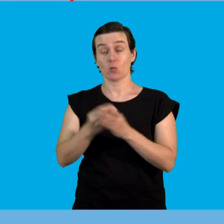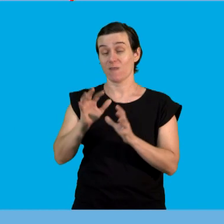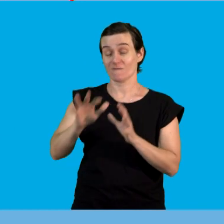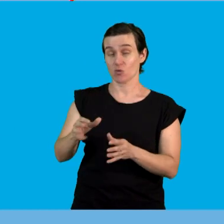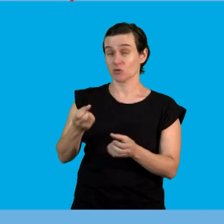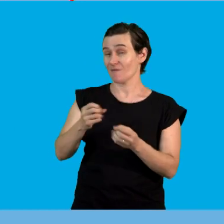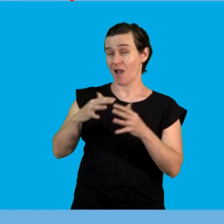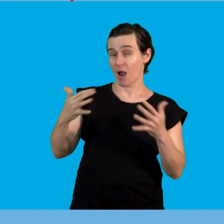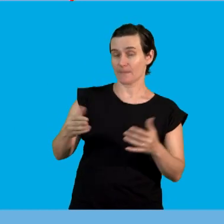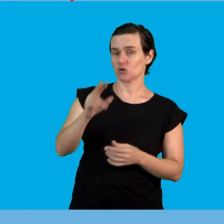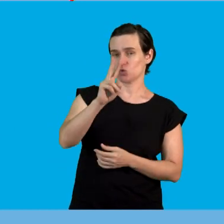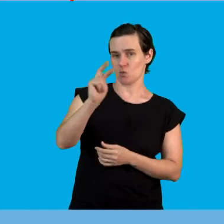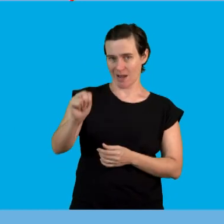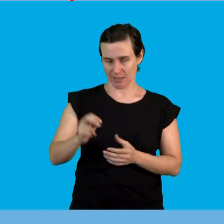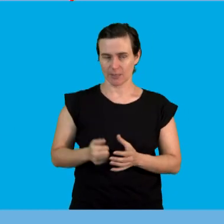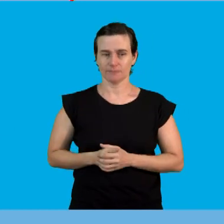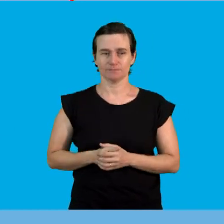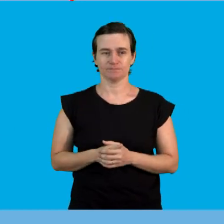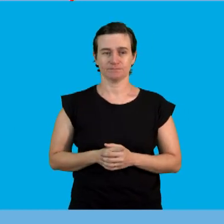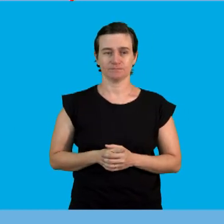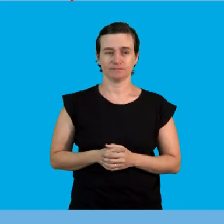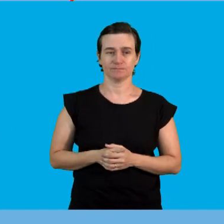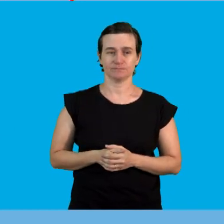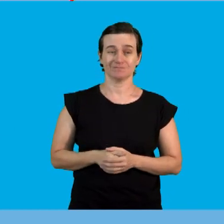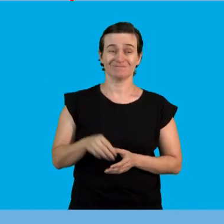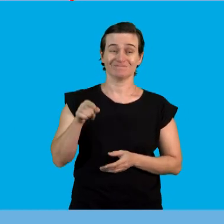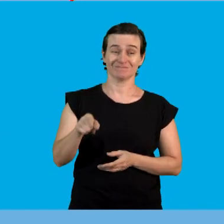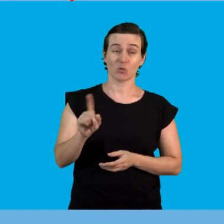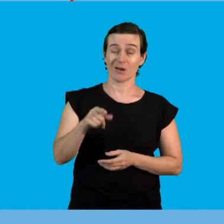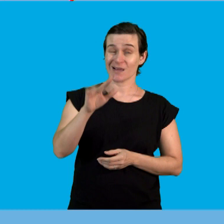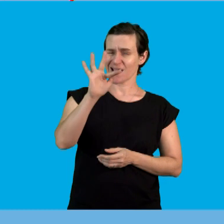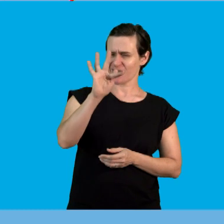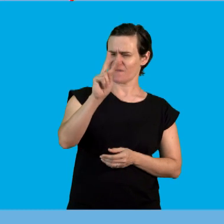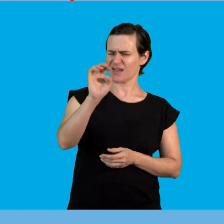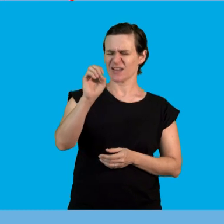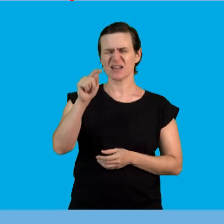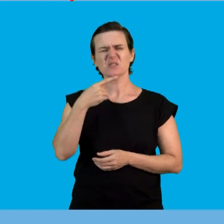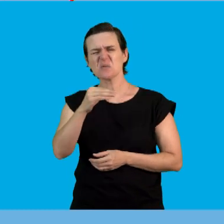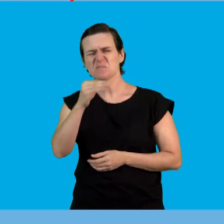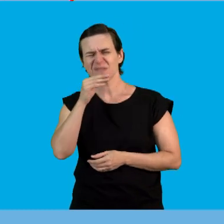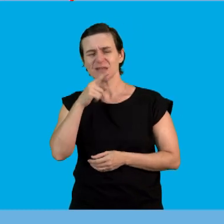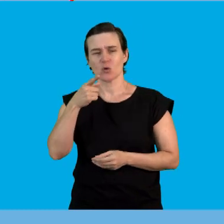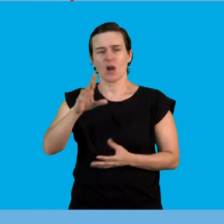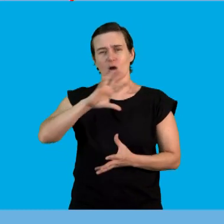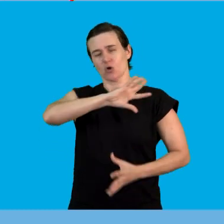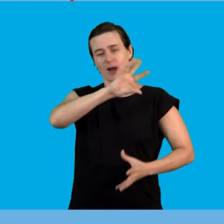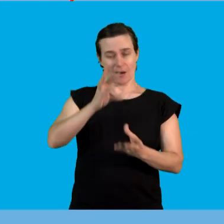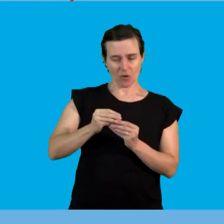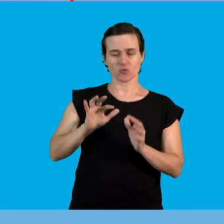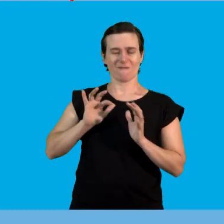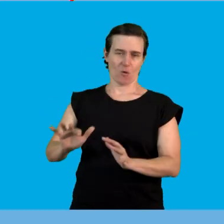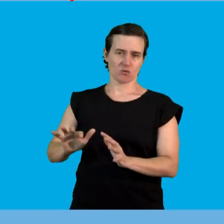that this 2 is going to be our F net. Remember, F net means net force